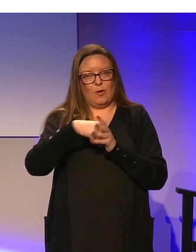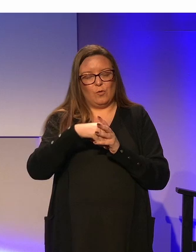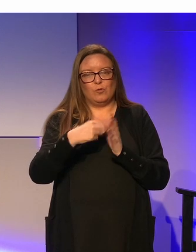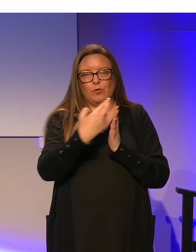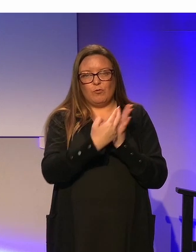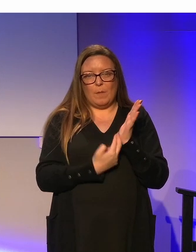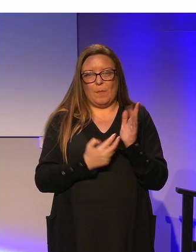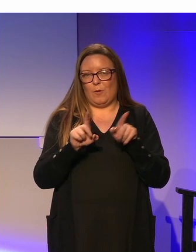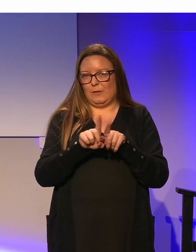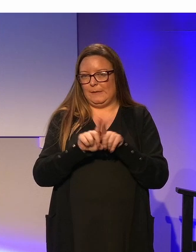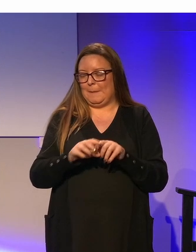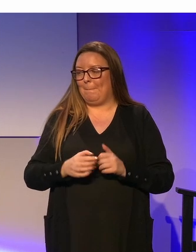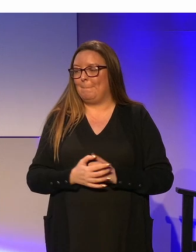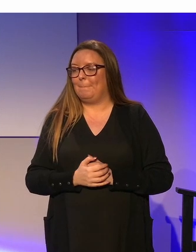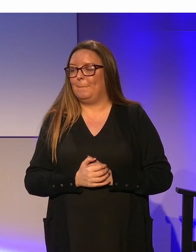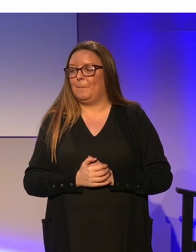reports.